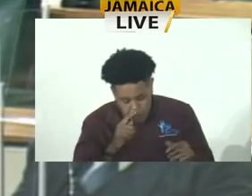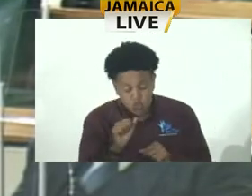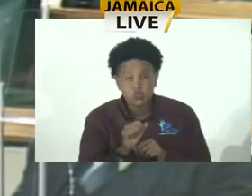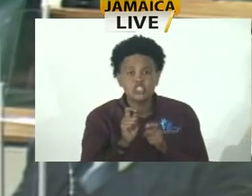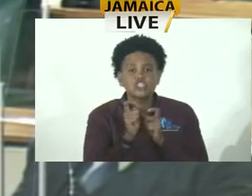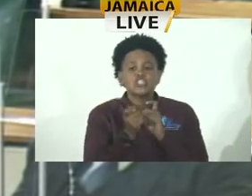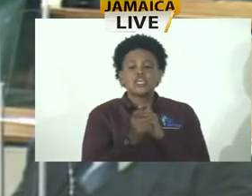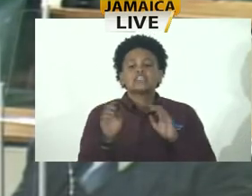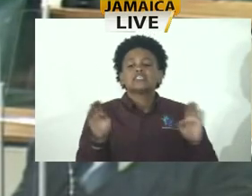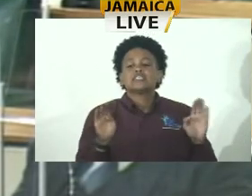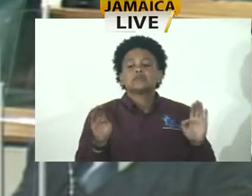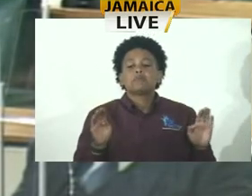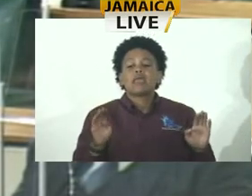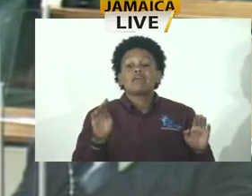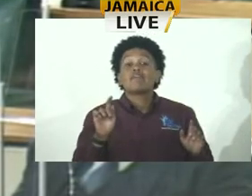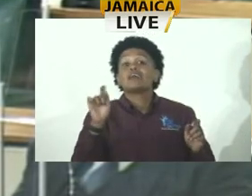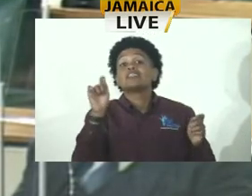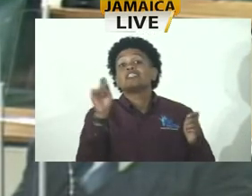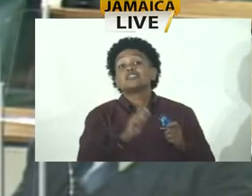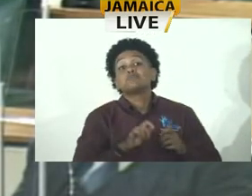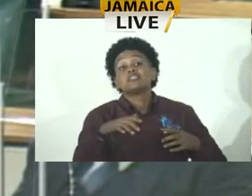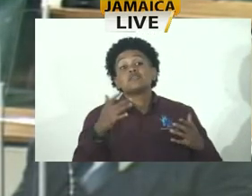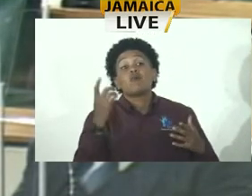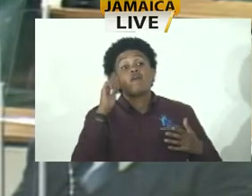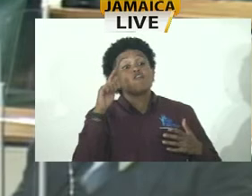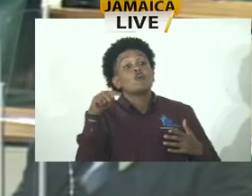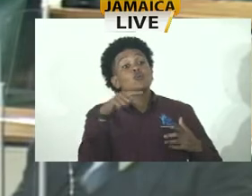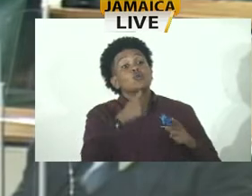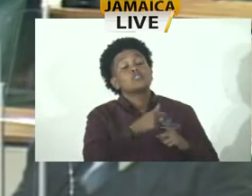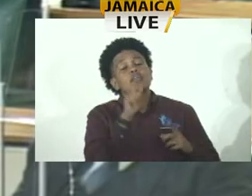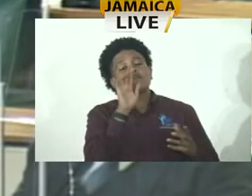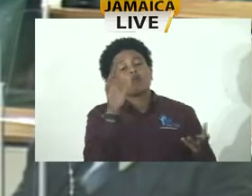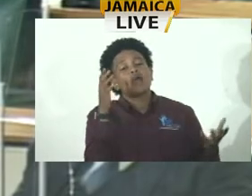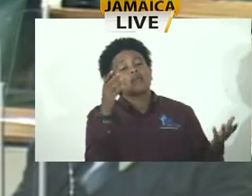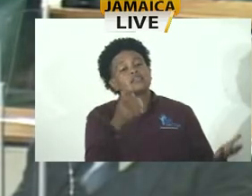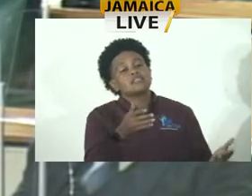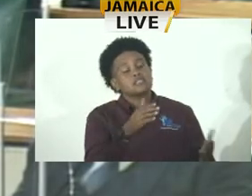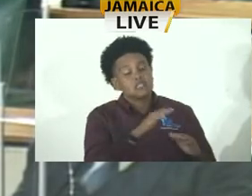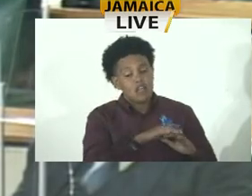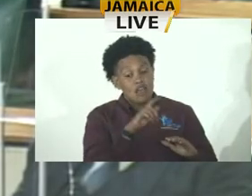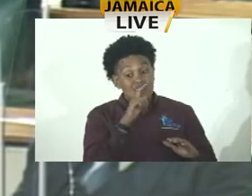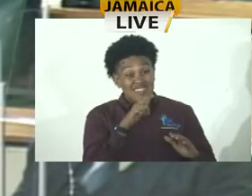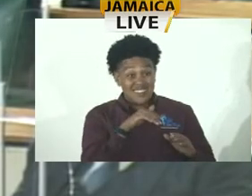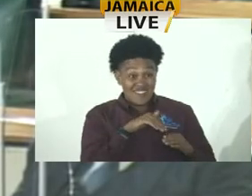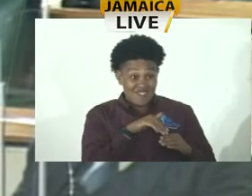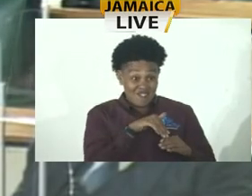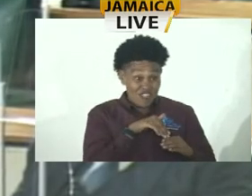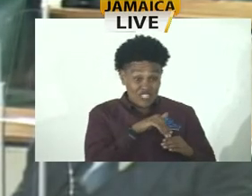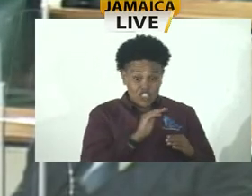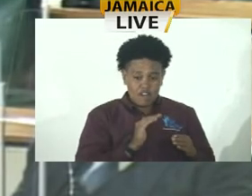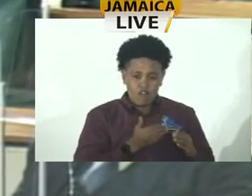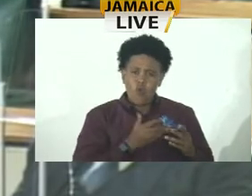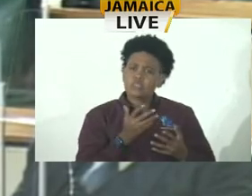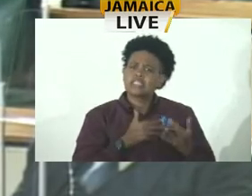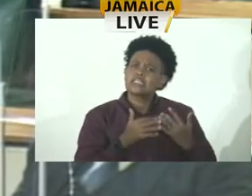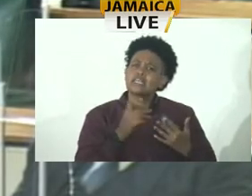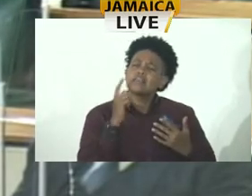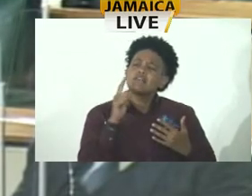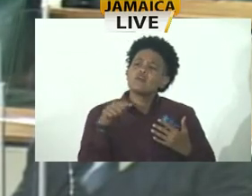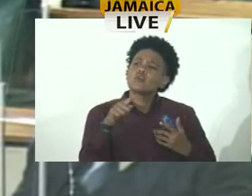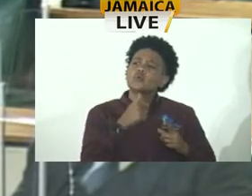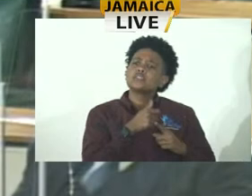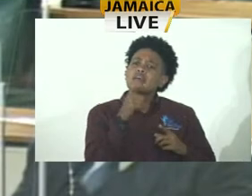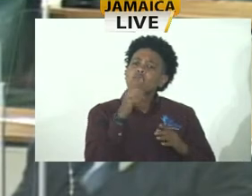behavior particularly for those who exist on the fringe of our society and for those who are